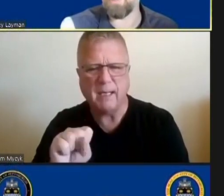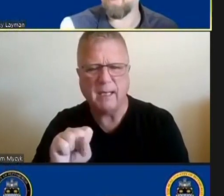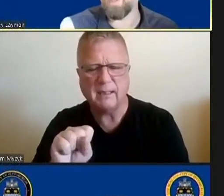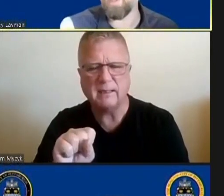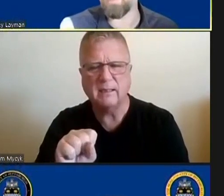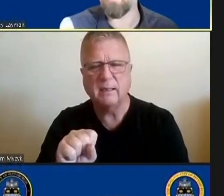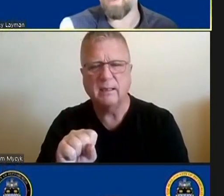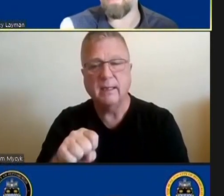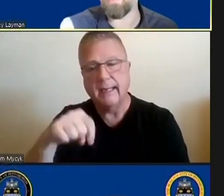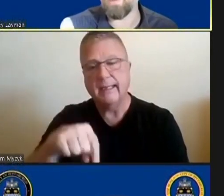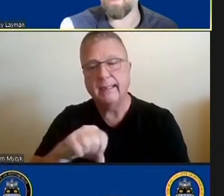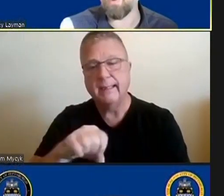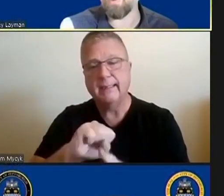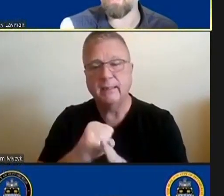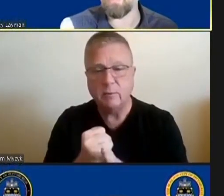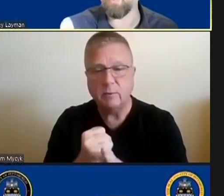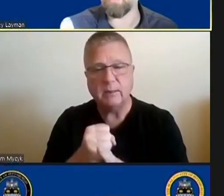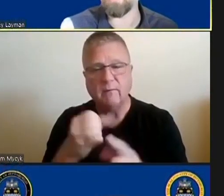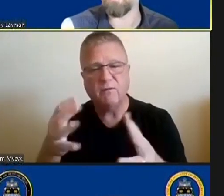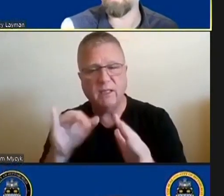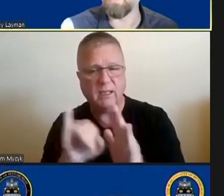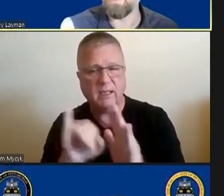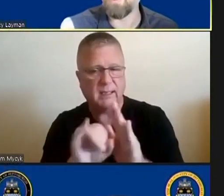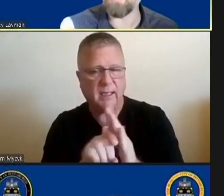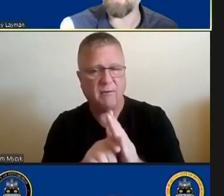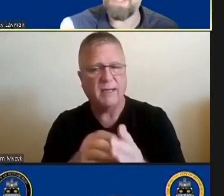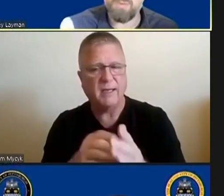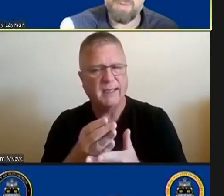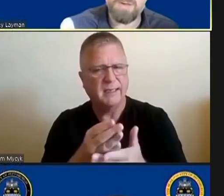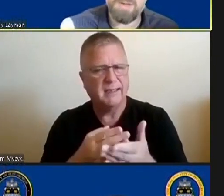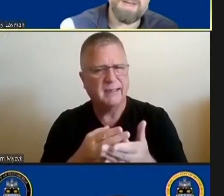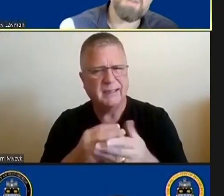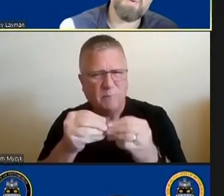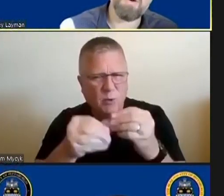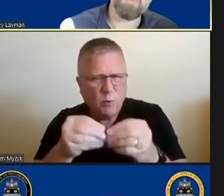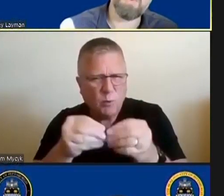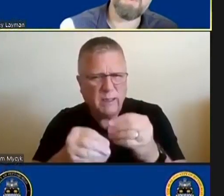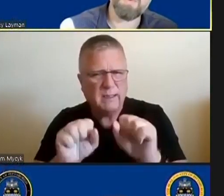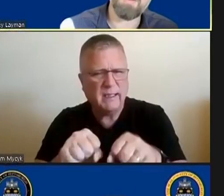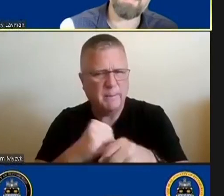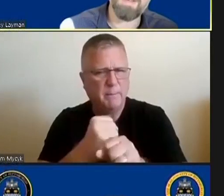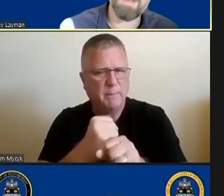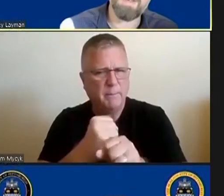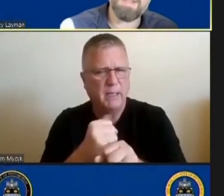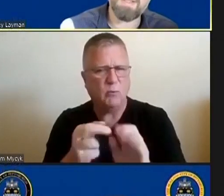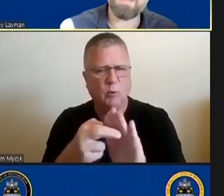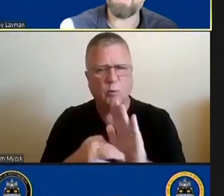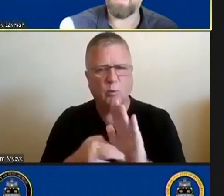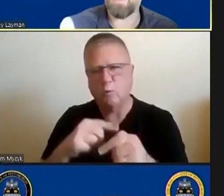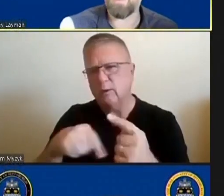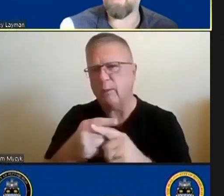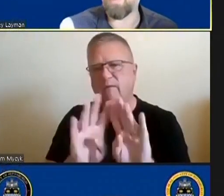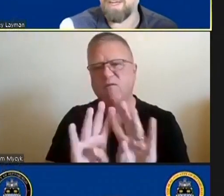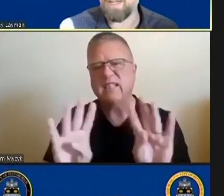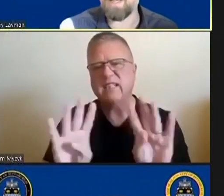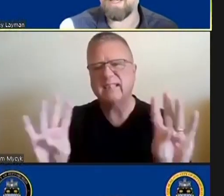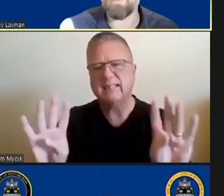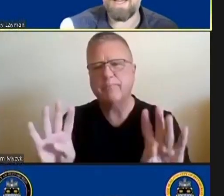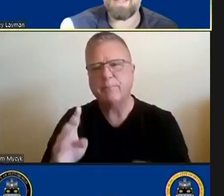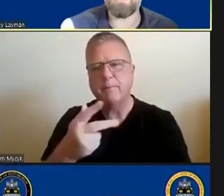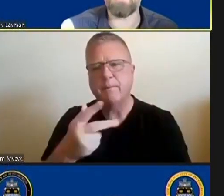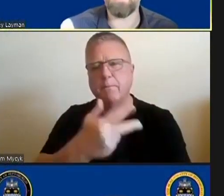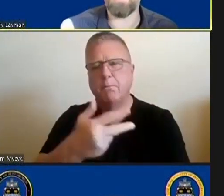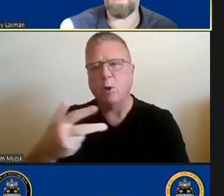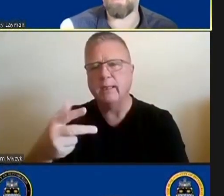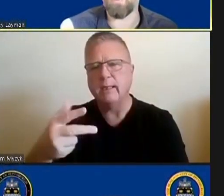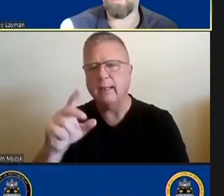we identified that there were some tweaks that we could make to our rules around fences, parking, and